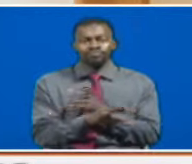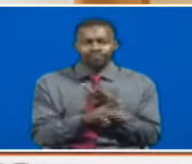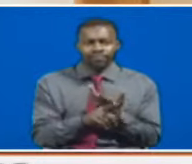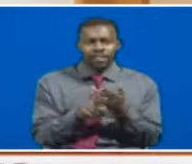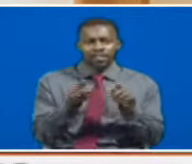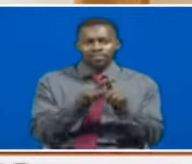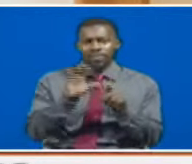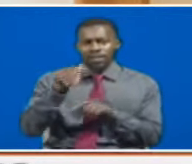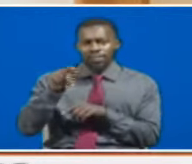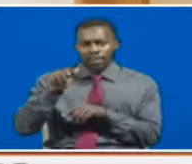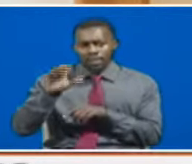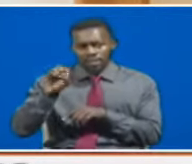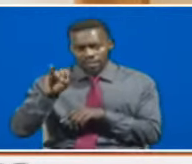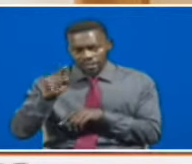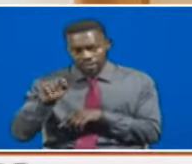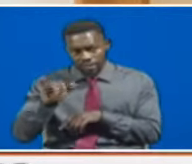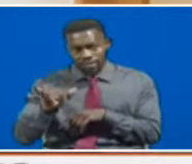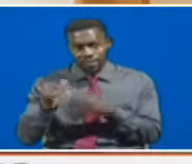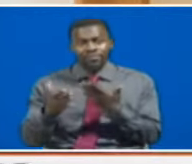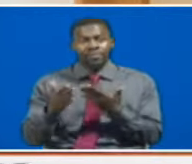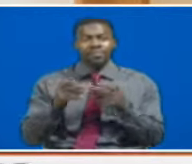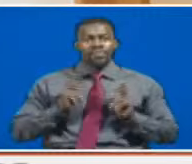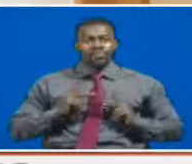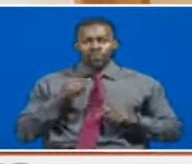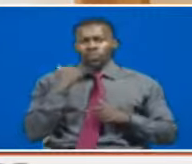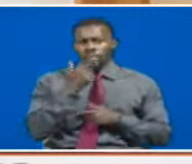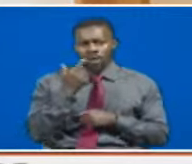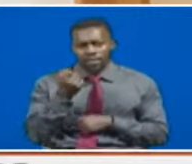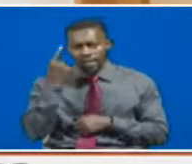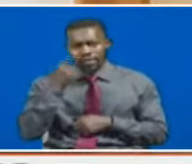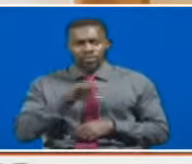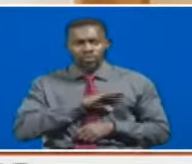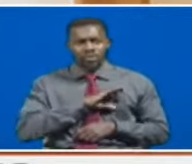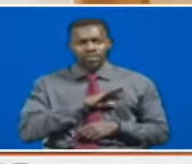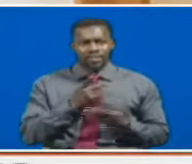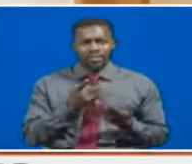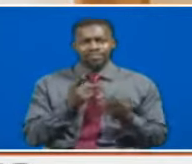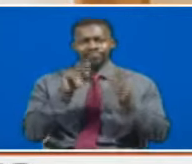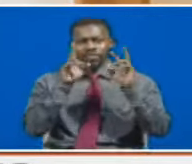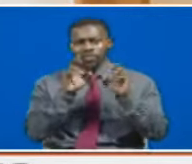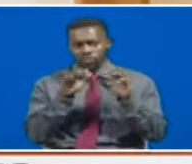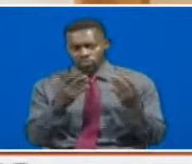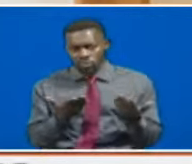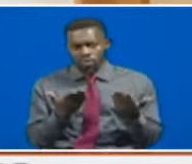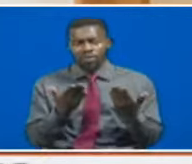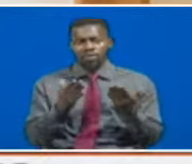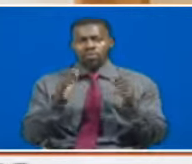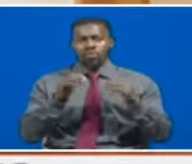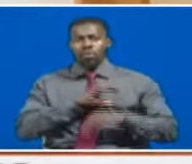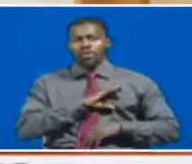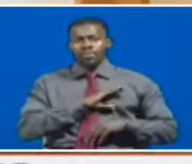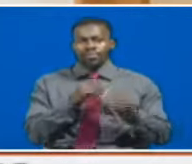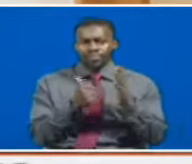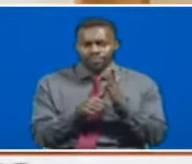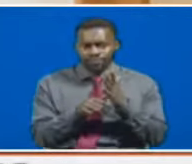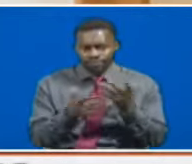capacity that exists from people who understand their own issues and their own problems and are far better positioned